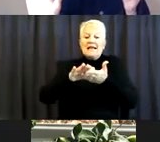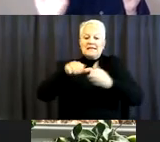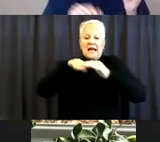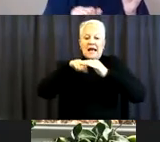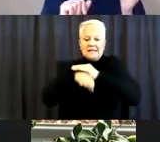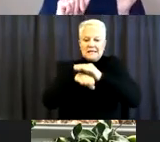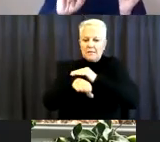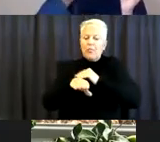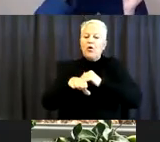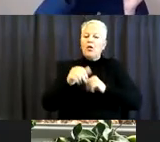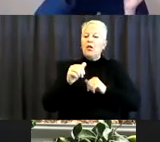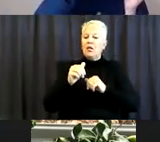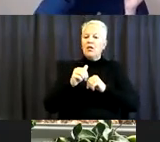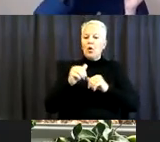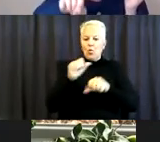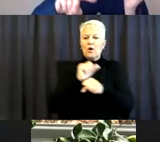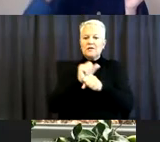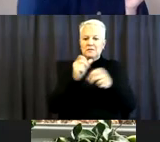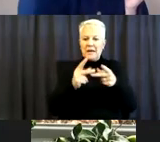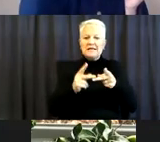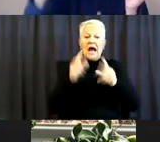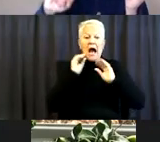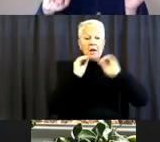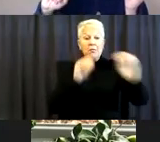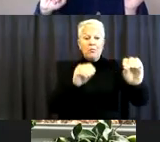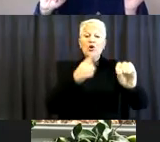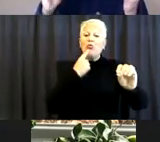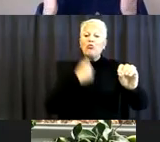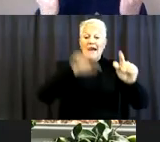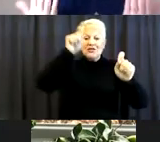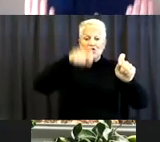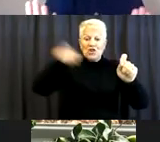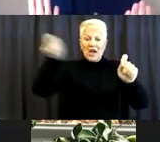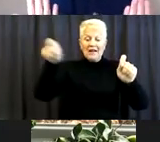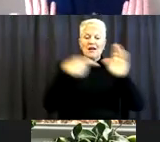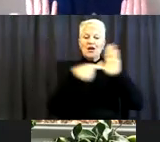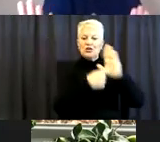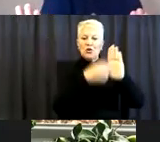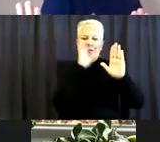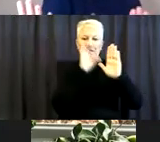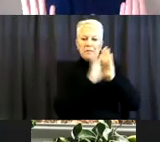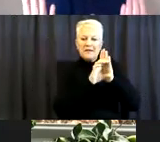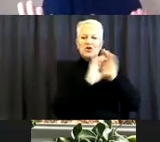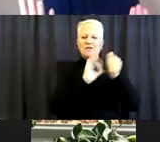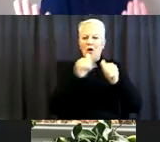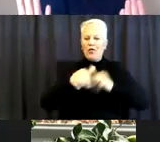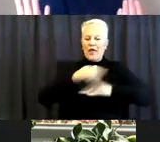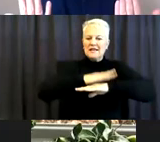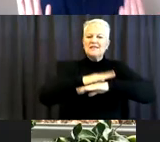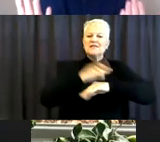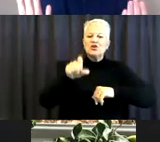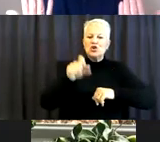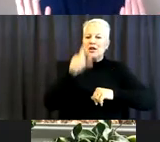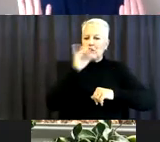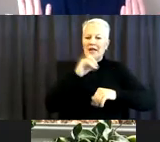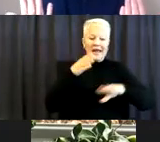workspace. And so I put a big red check mark and showing the picture of how it should look when each staff person